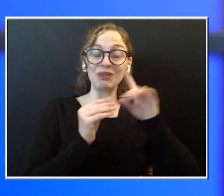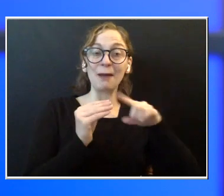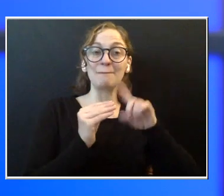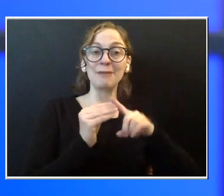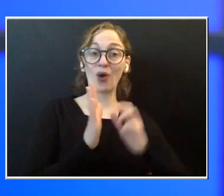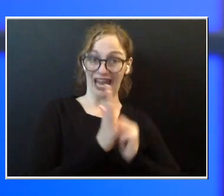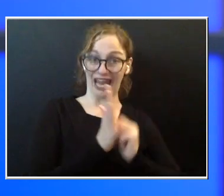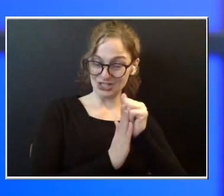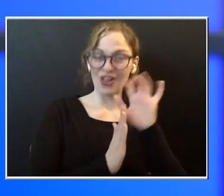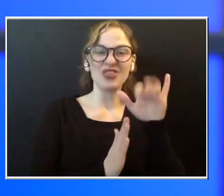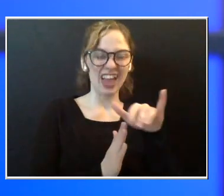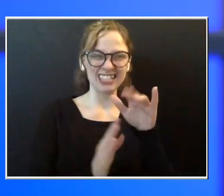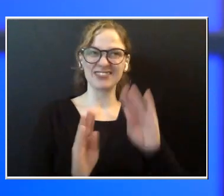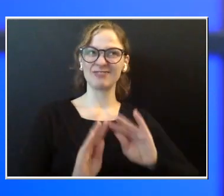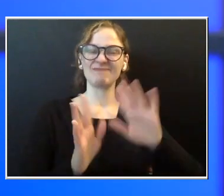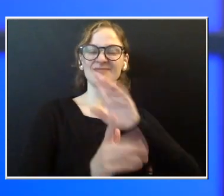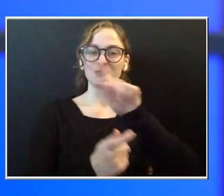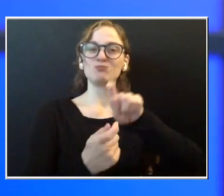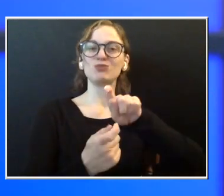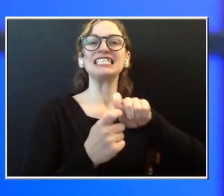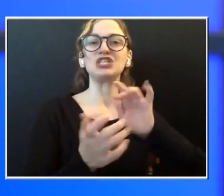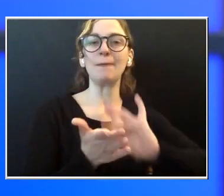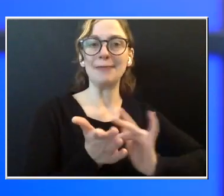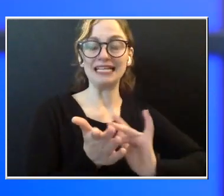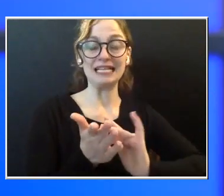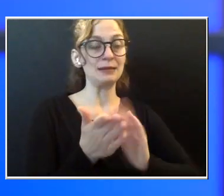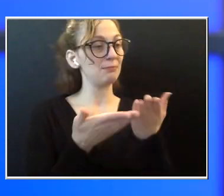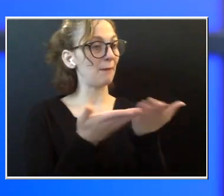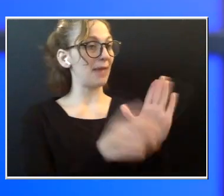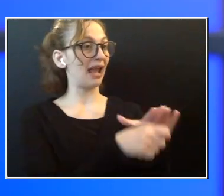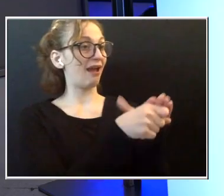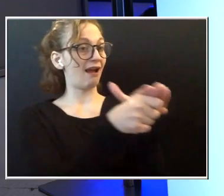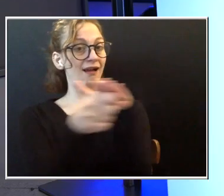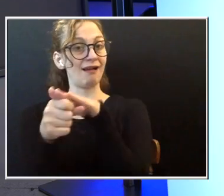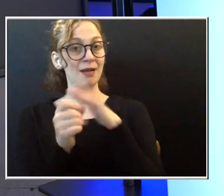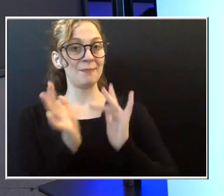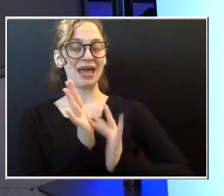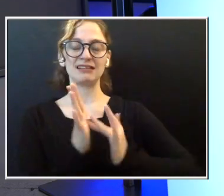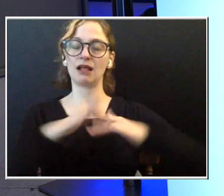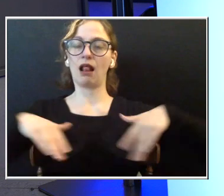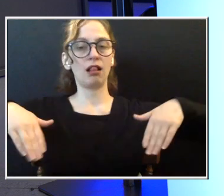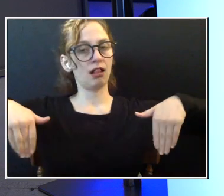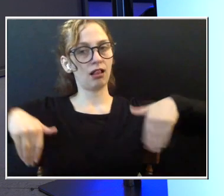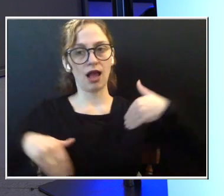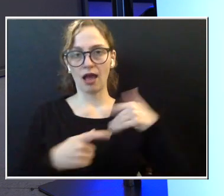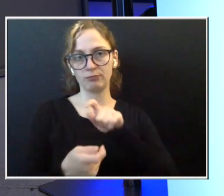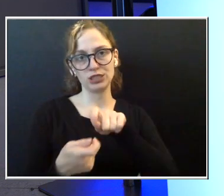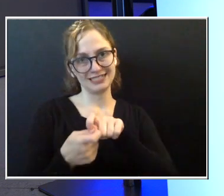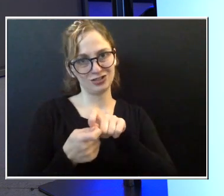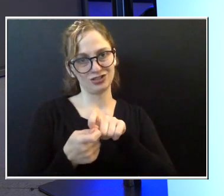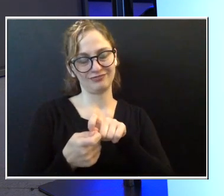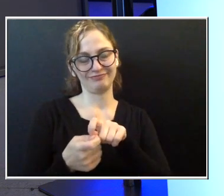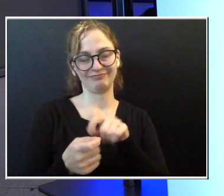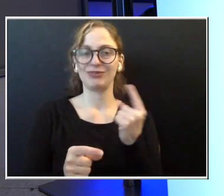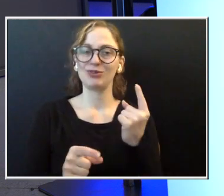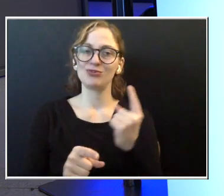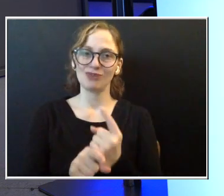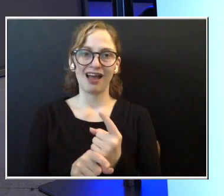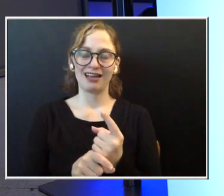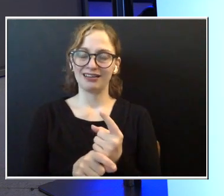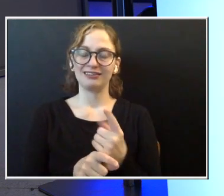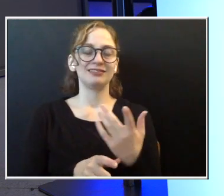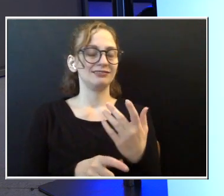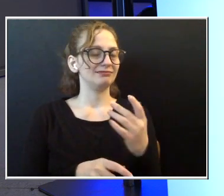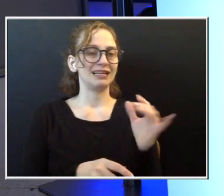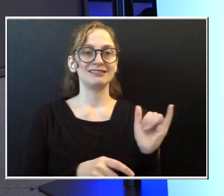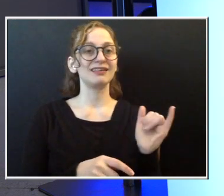in many areas of medicine, it is not yet. Yeah, it's kind of like that blunt instrument. We know in CF it's completely changed the lives. We're telling people